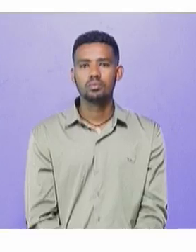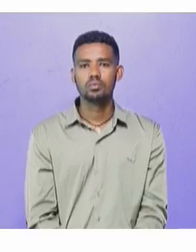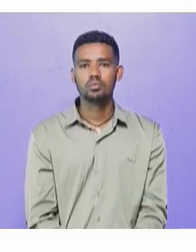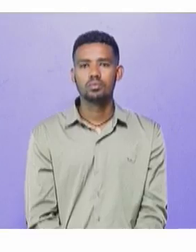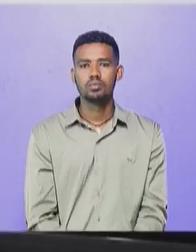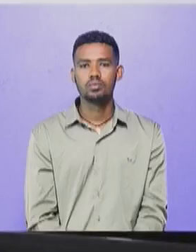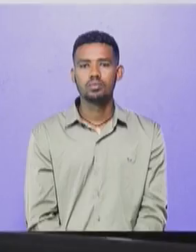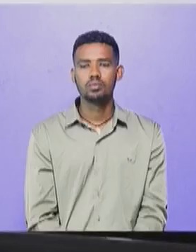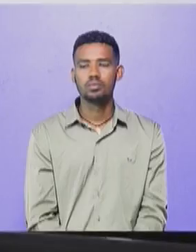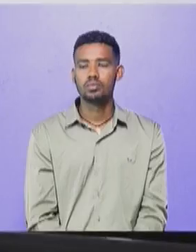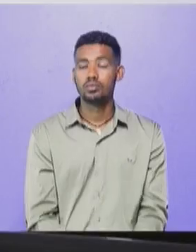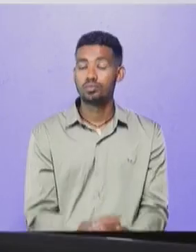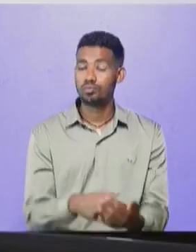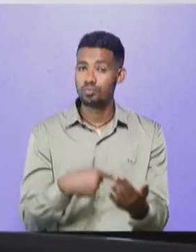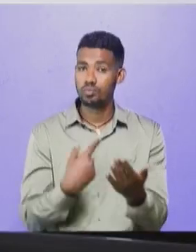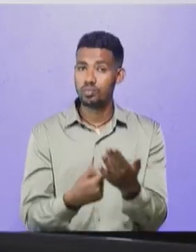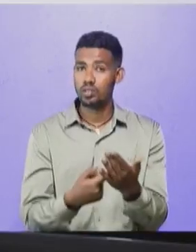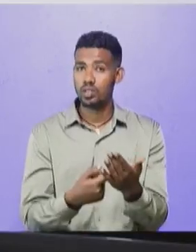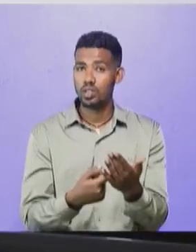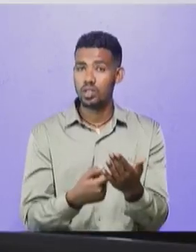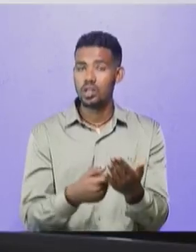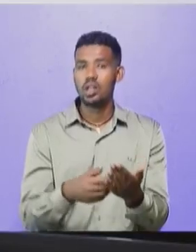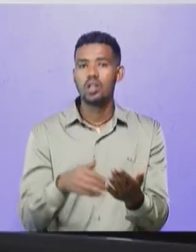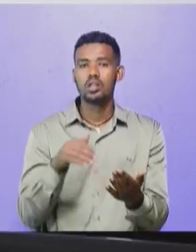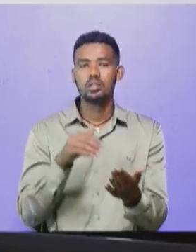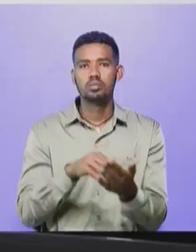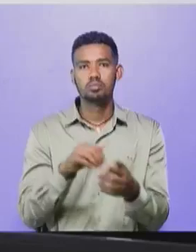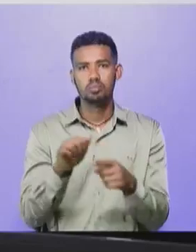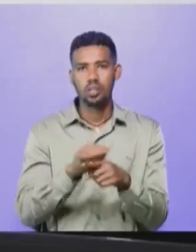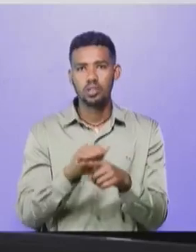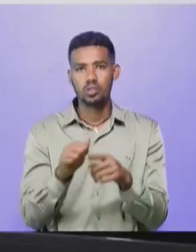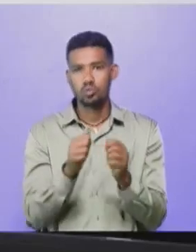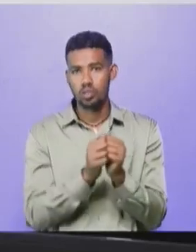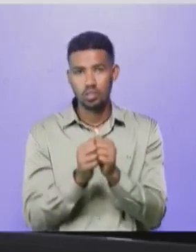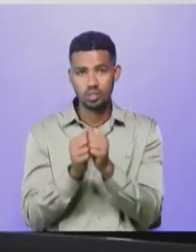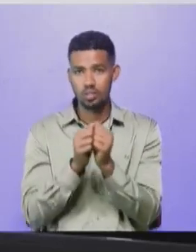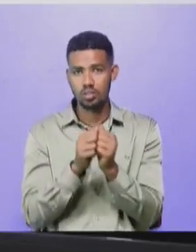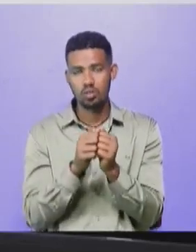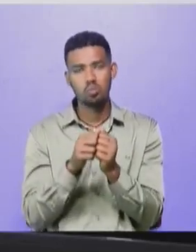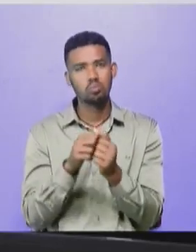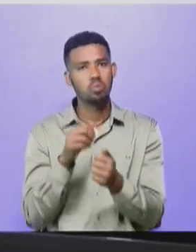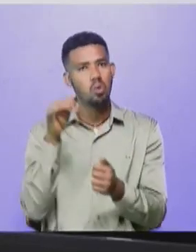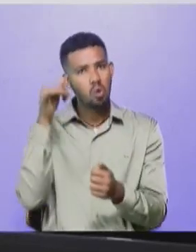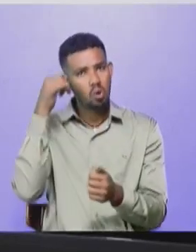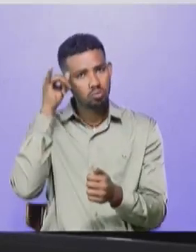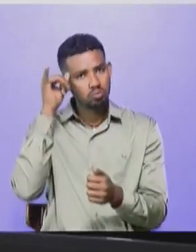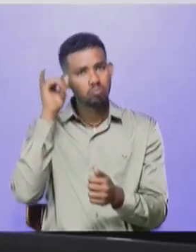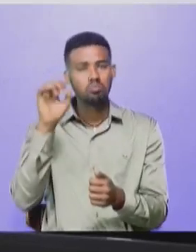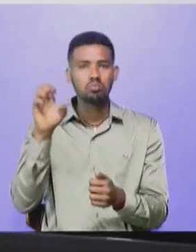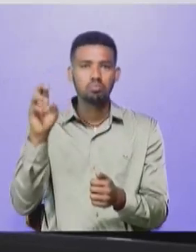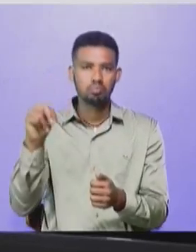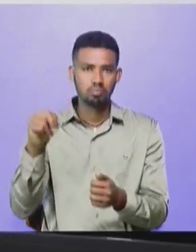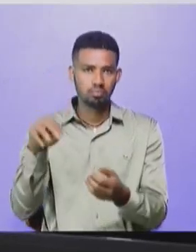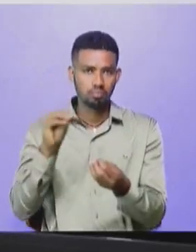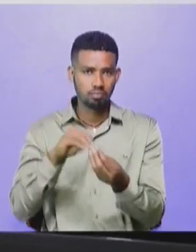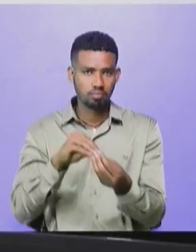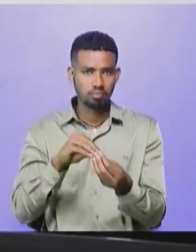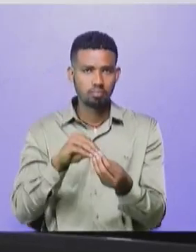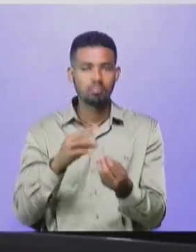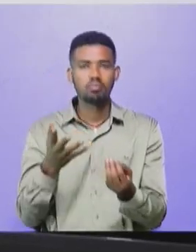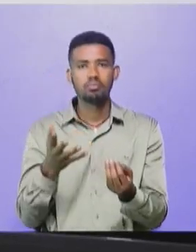sheep. So let us rehearse and practice together. Ox, oxen.